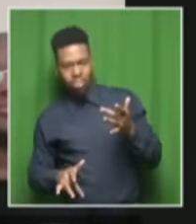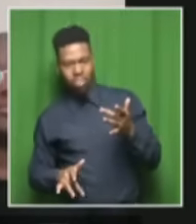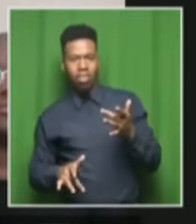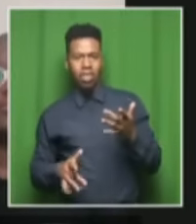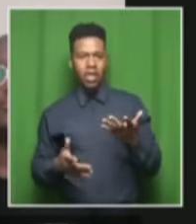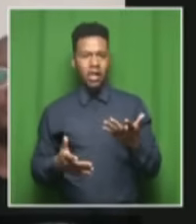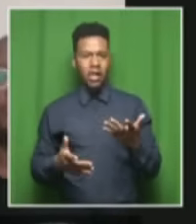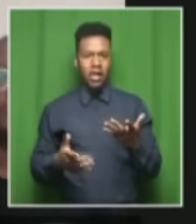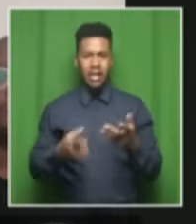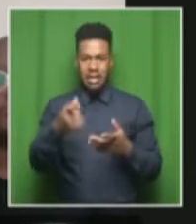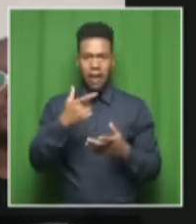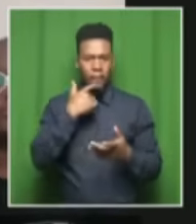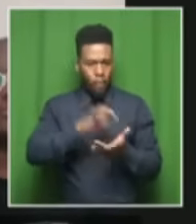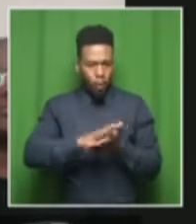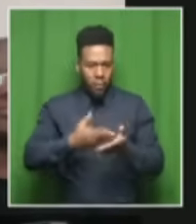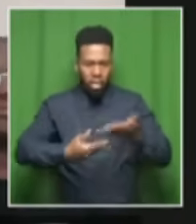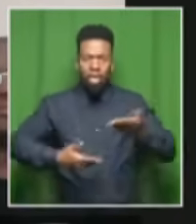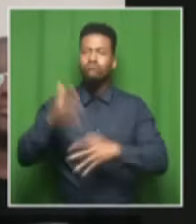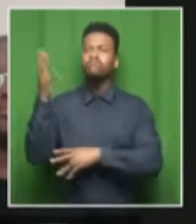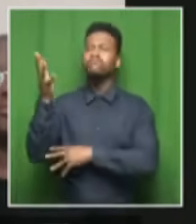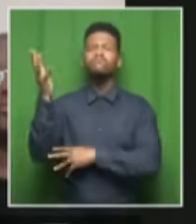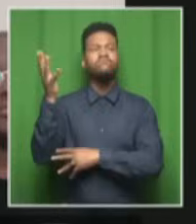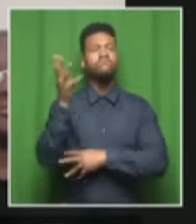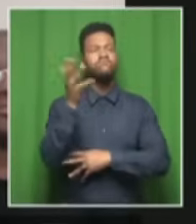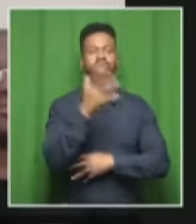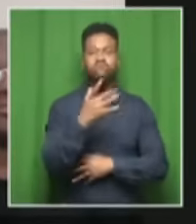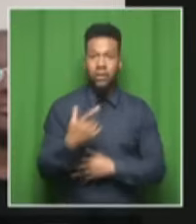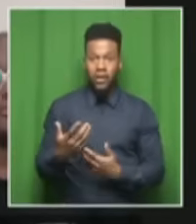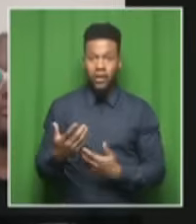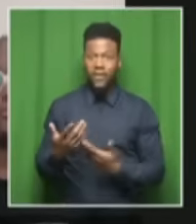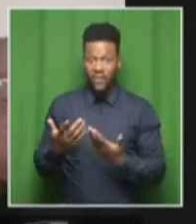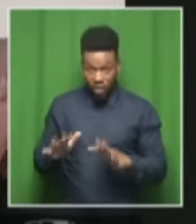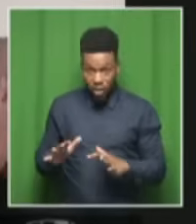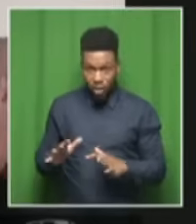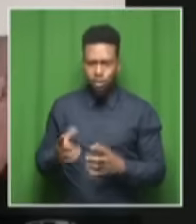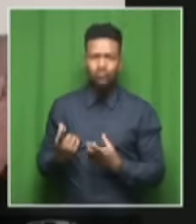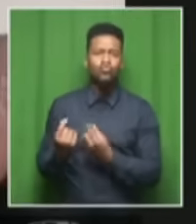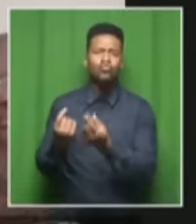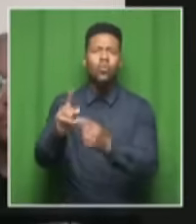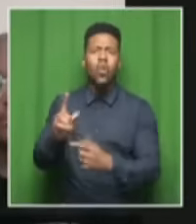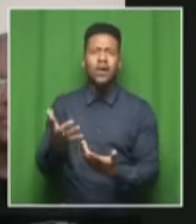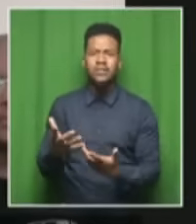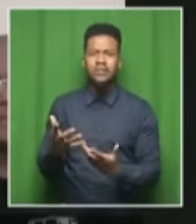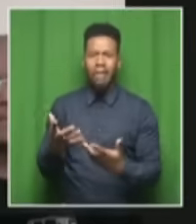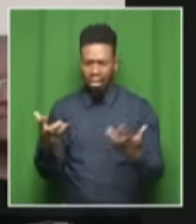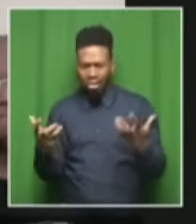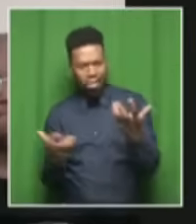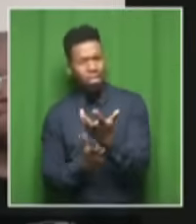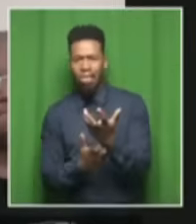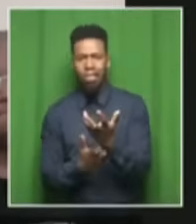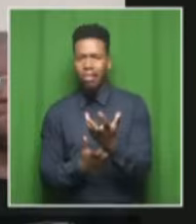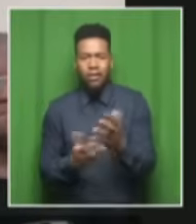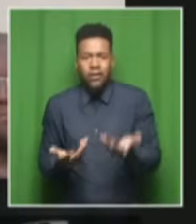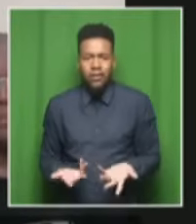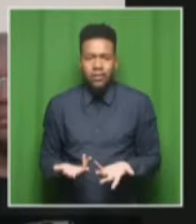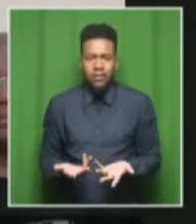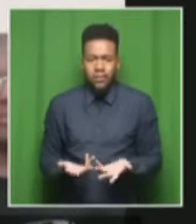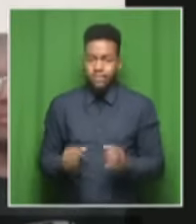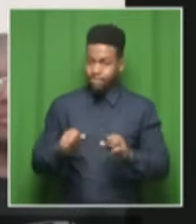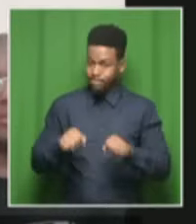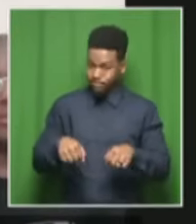manifestos of parties and what they actually do and the kinds of actions that they take. So it's unfortunate that we don't have a